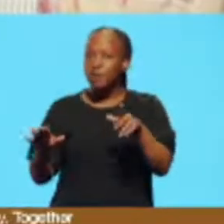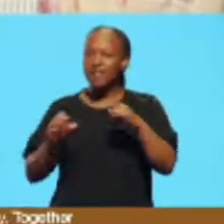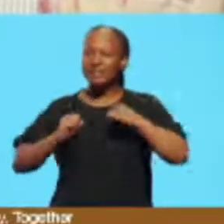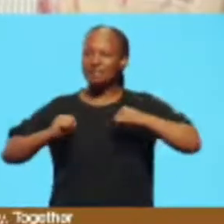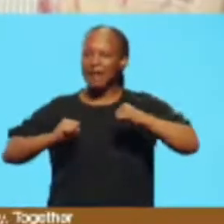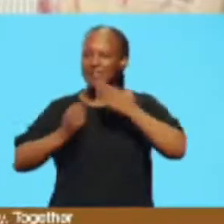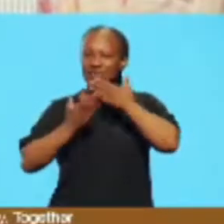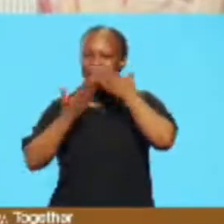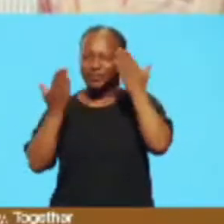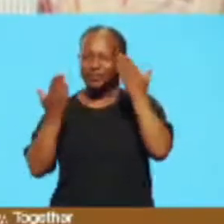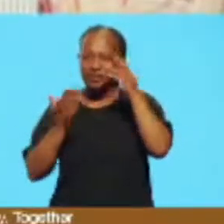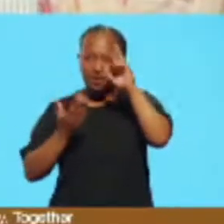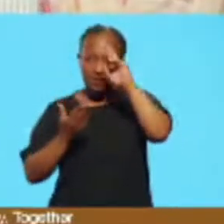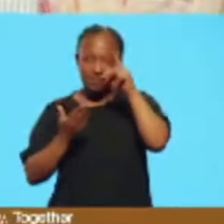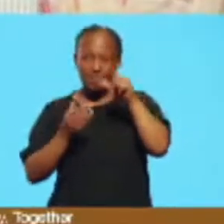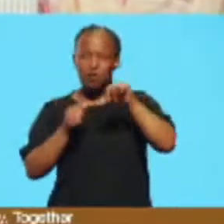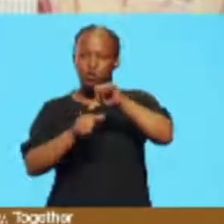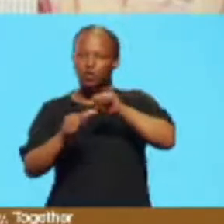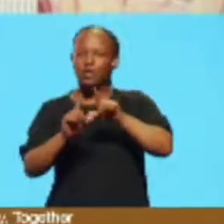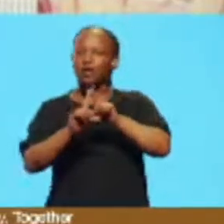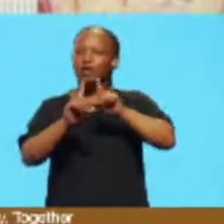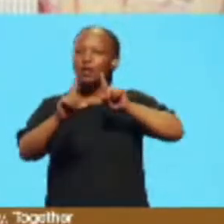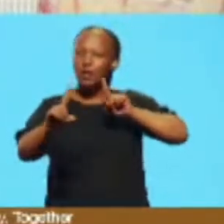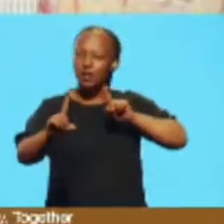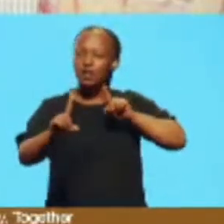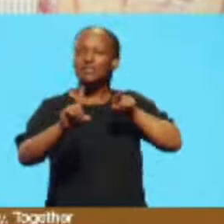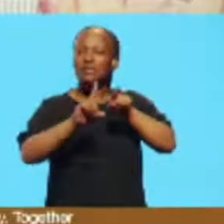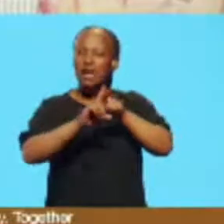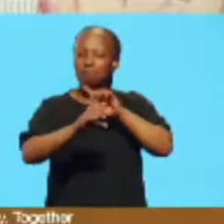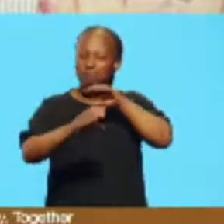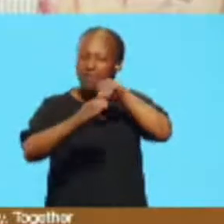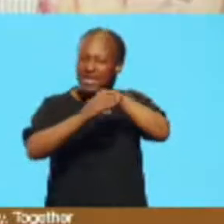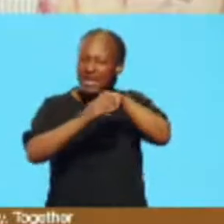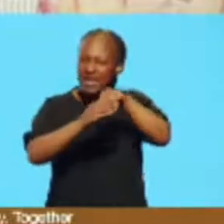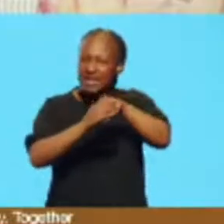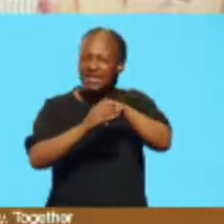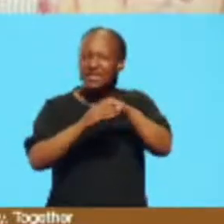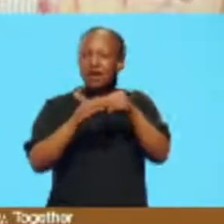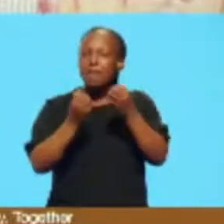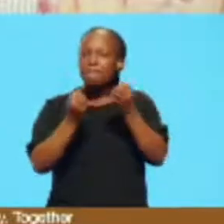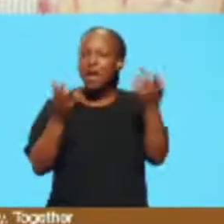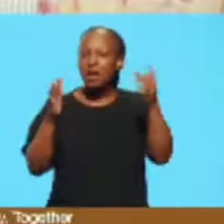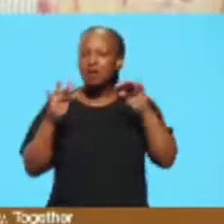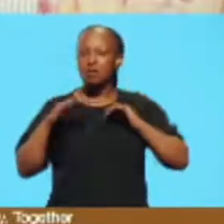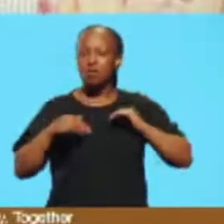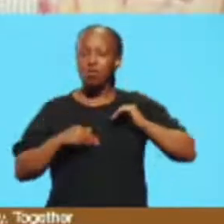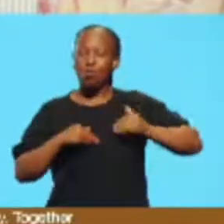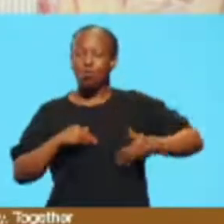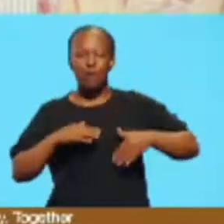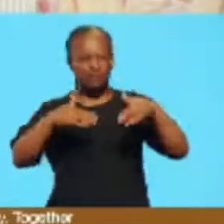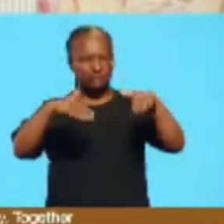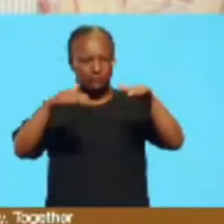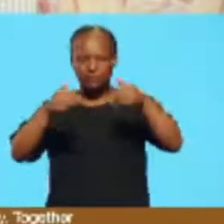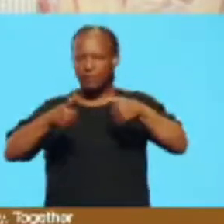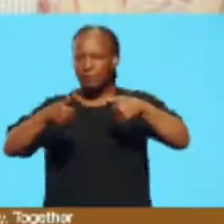space. Remember, with the issue of social distancing and the capacity, a lot of women were turned away because the shelters were fully capacitated, and they